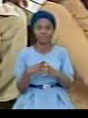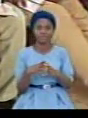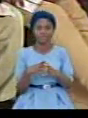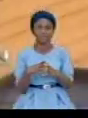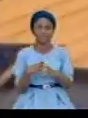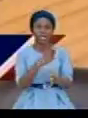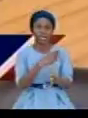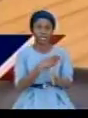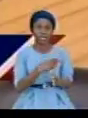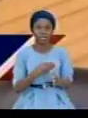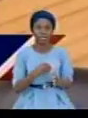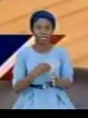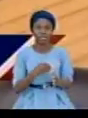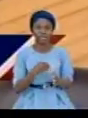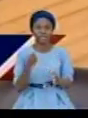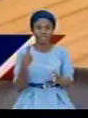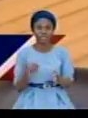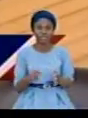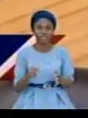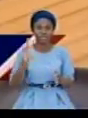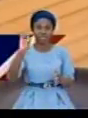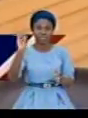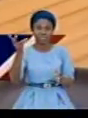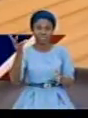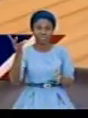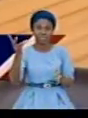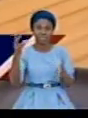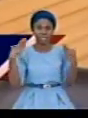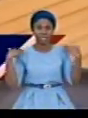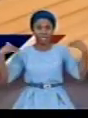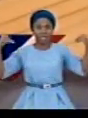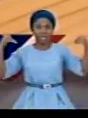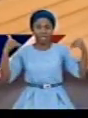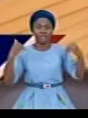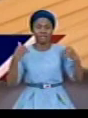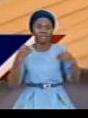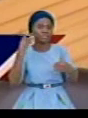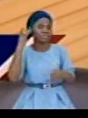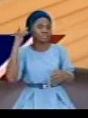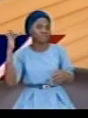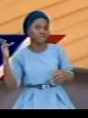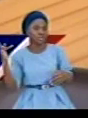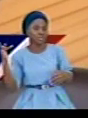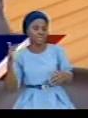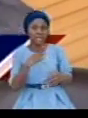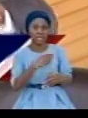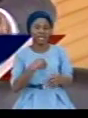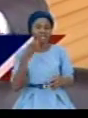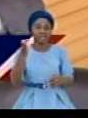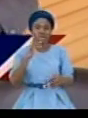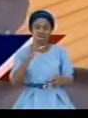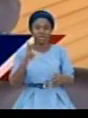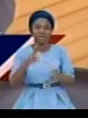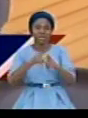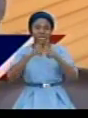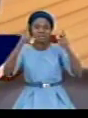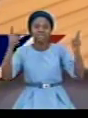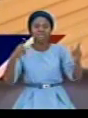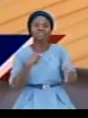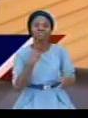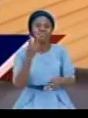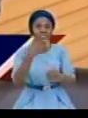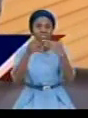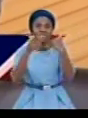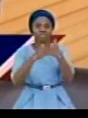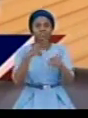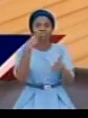And the seventh angel sounded, and there were great voices in heaven saying, the kingdoms